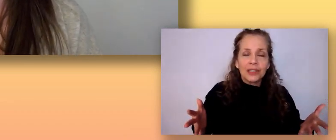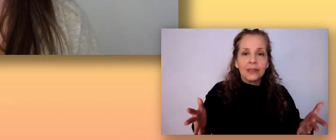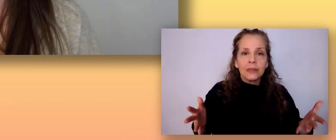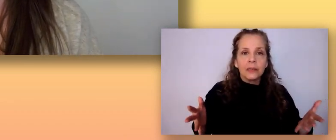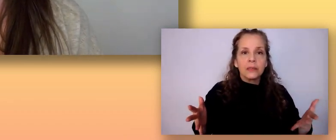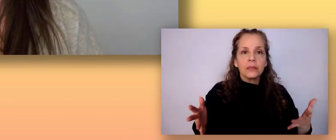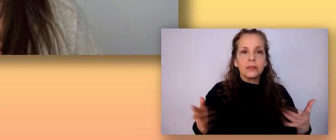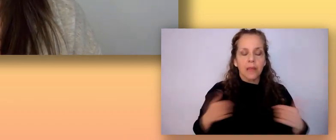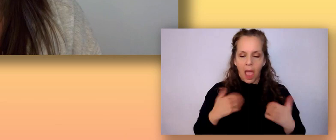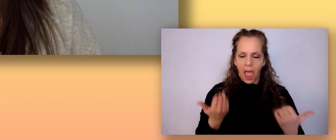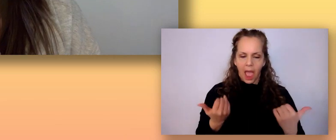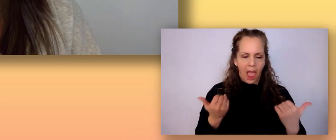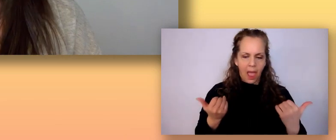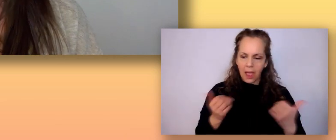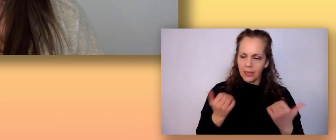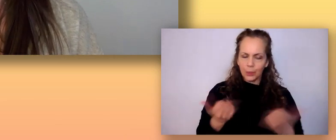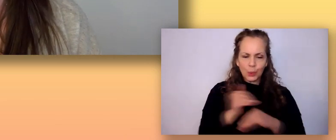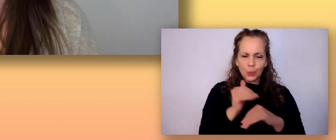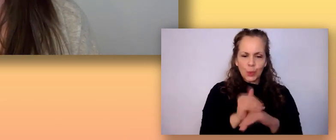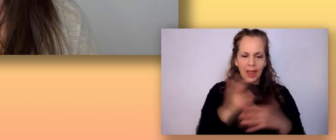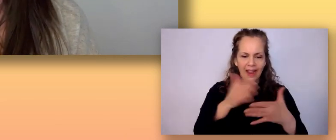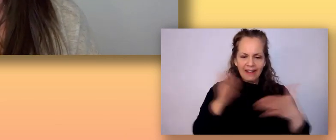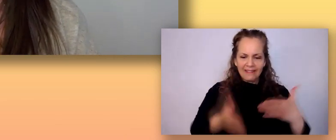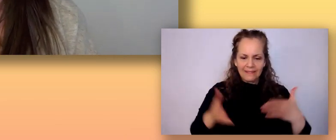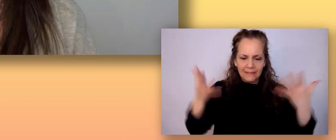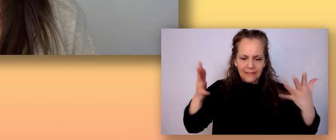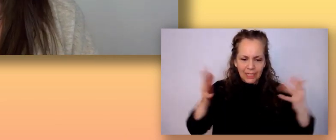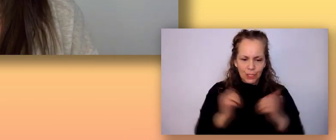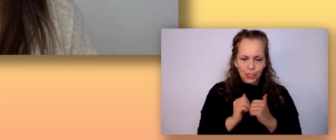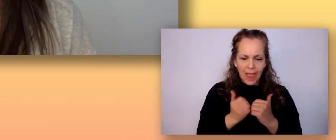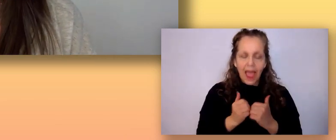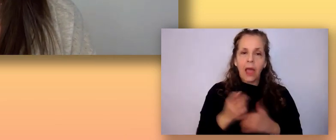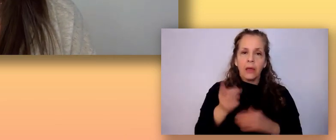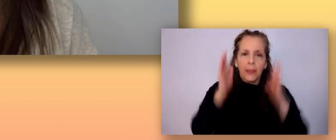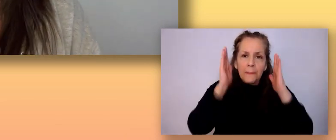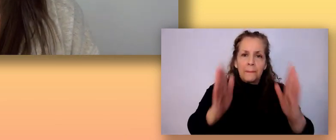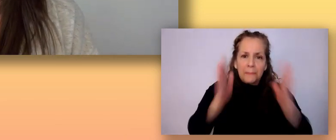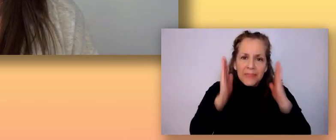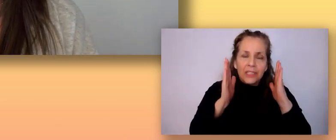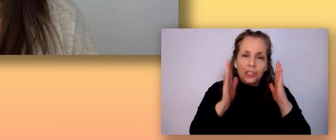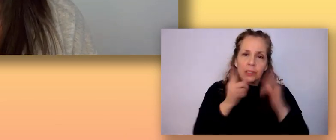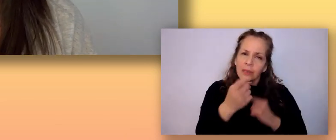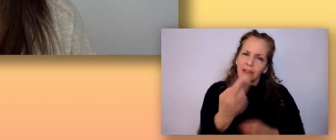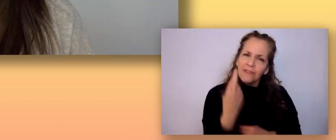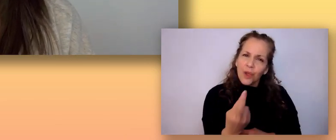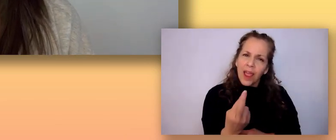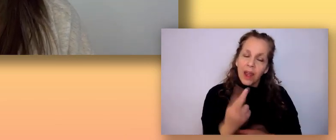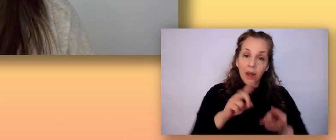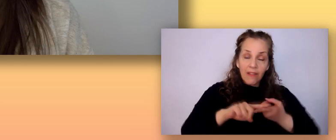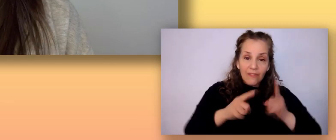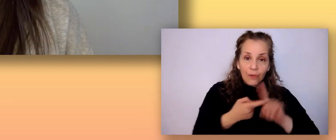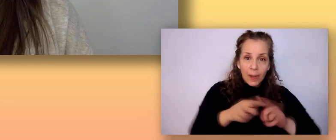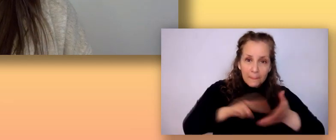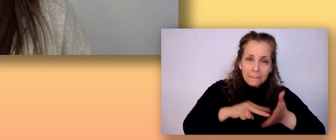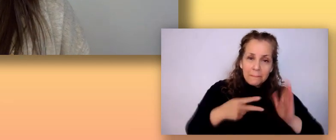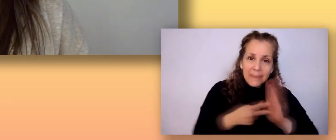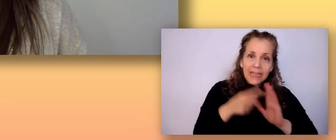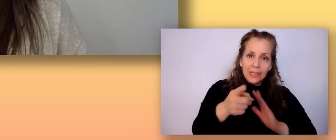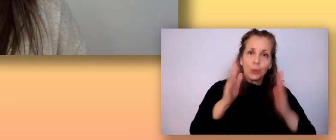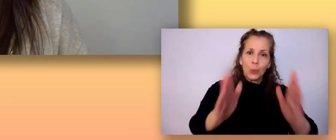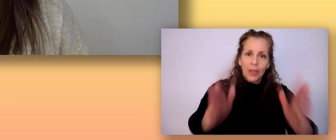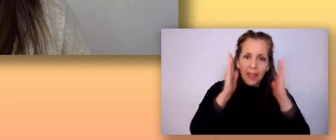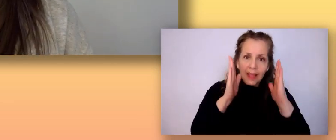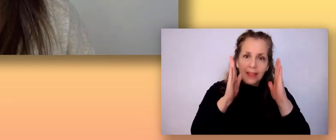one way that this night will end, so listen or you're not my friend. 'Cause friends listen to